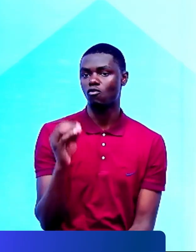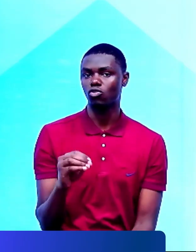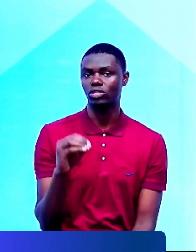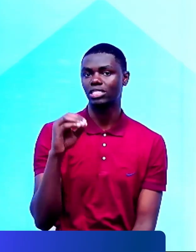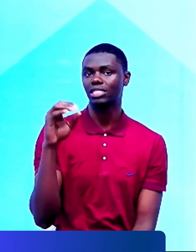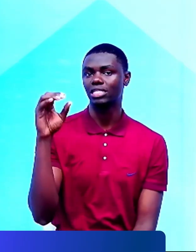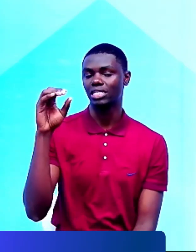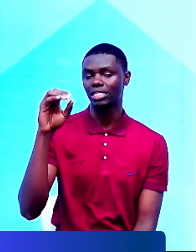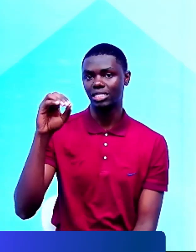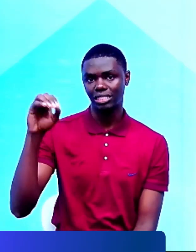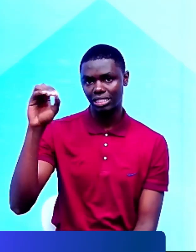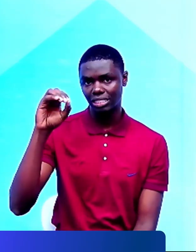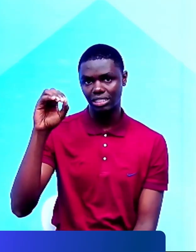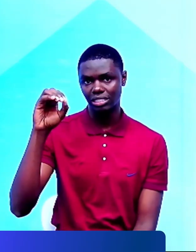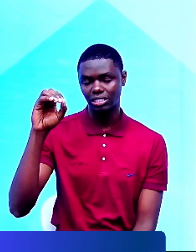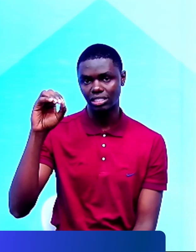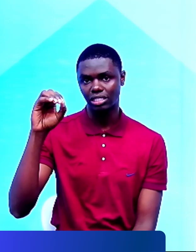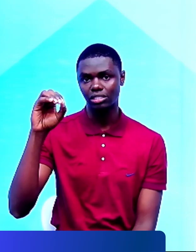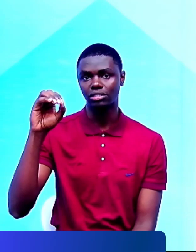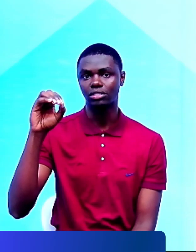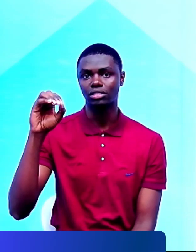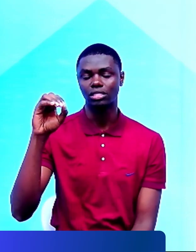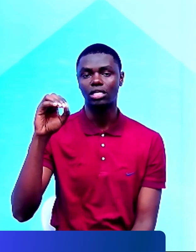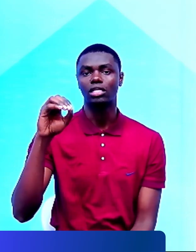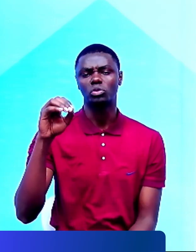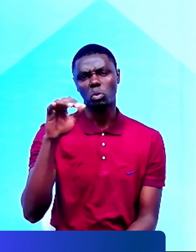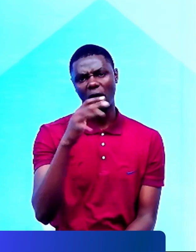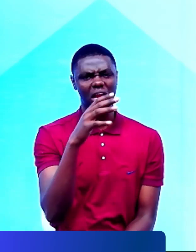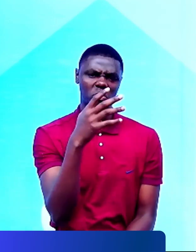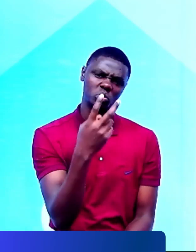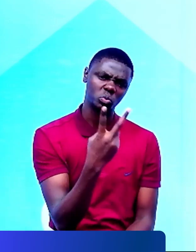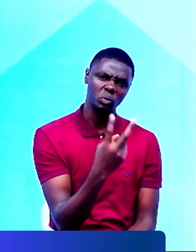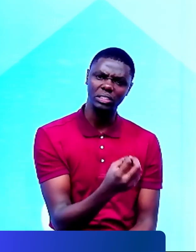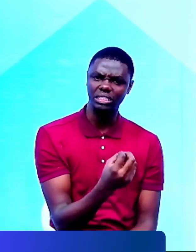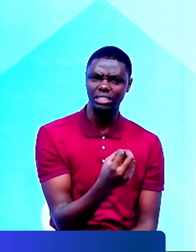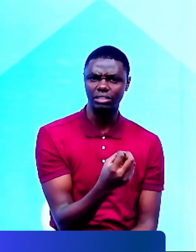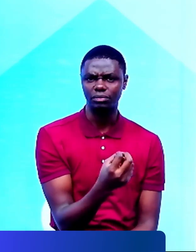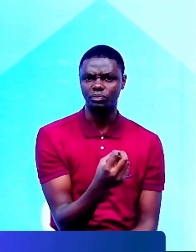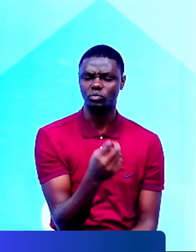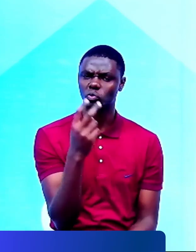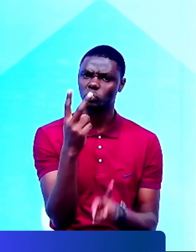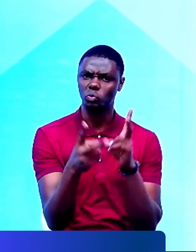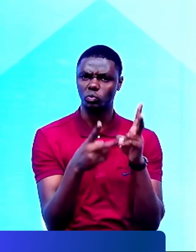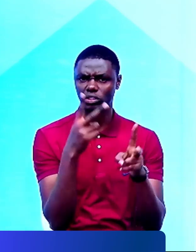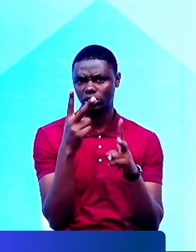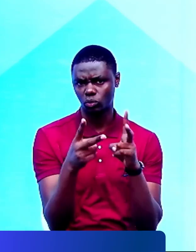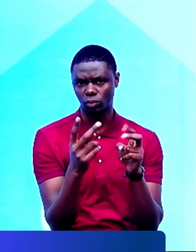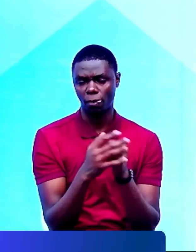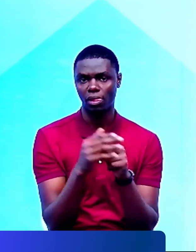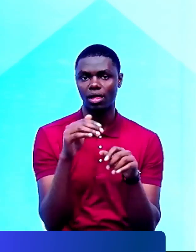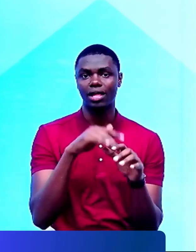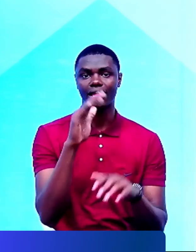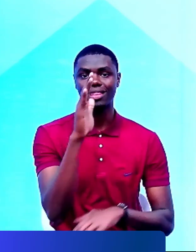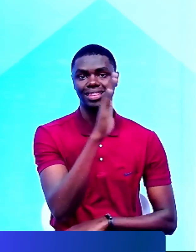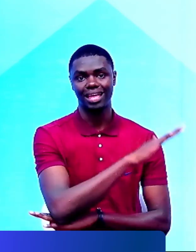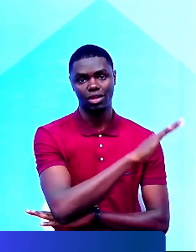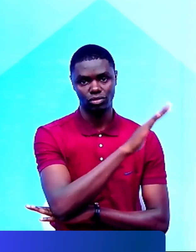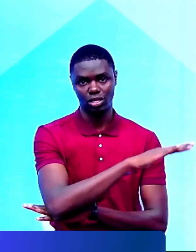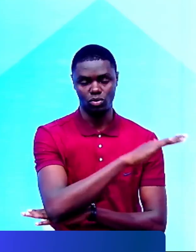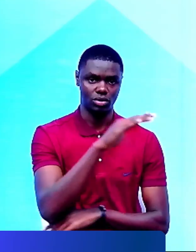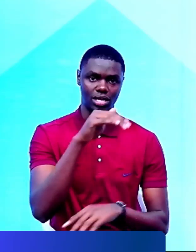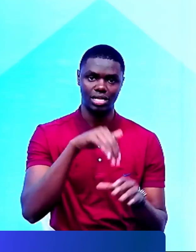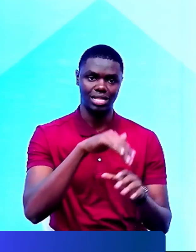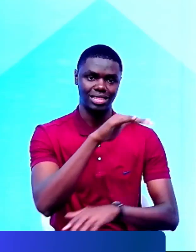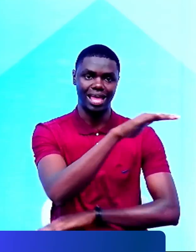Celsius in the morning to around 20 to 22 degrees Celsius in the afternoon and in